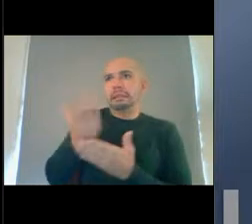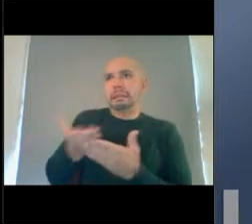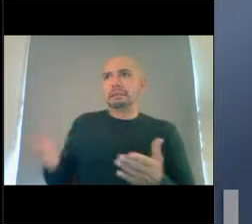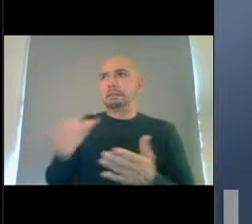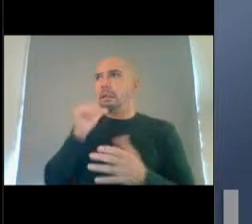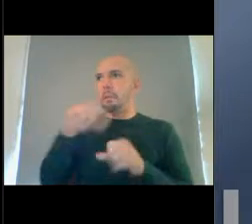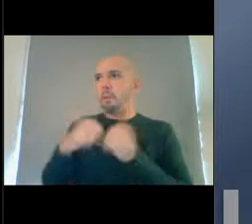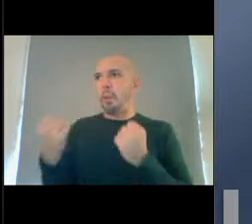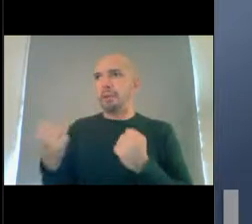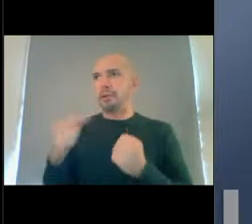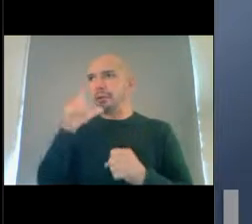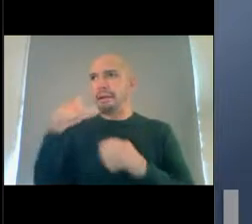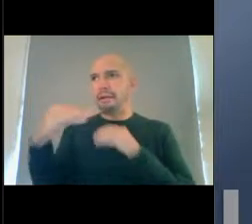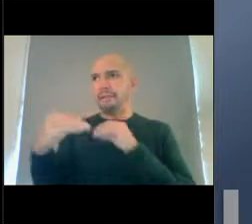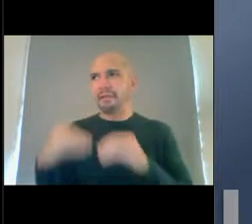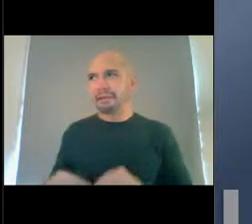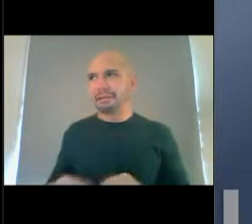much